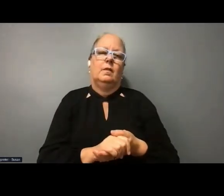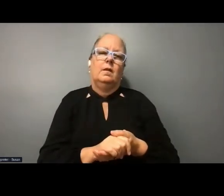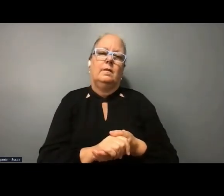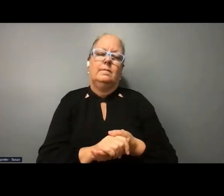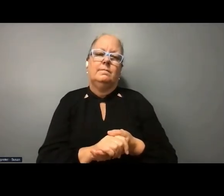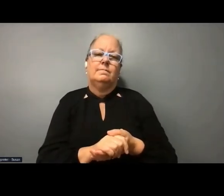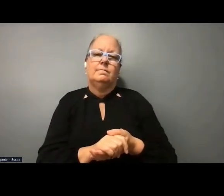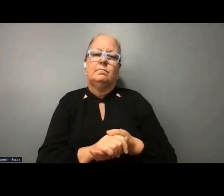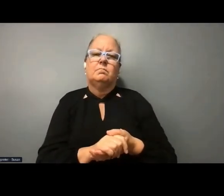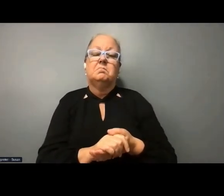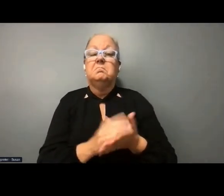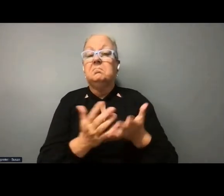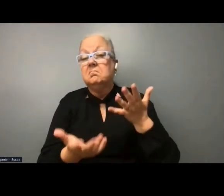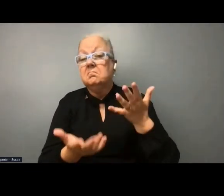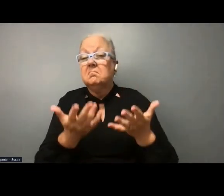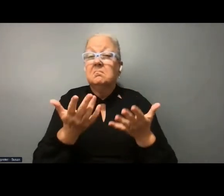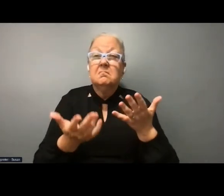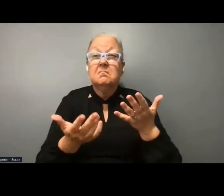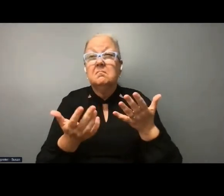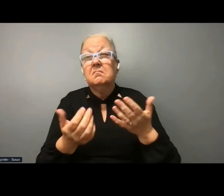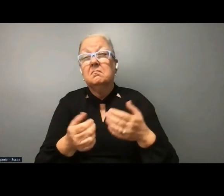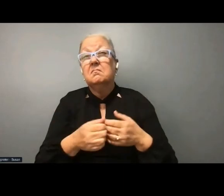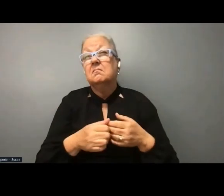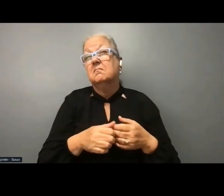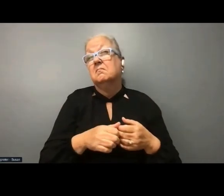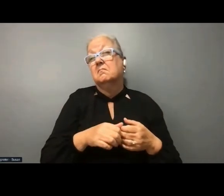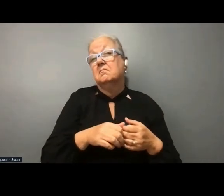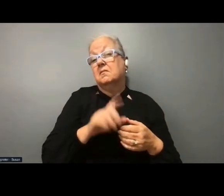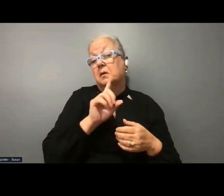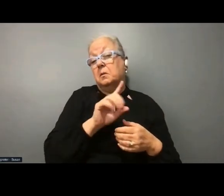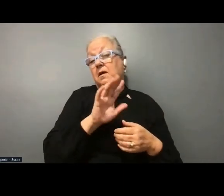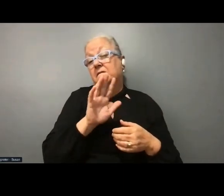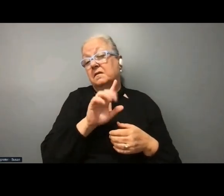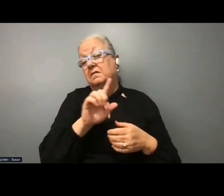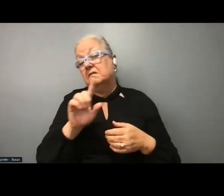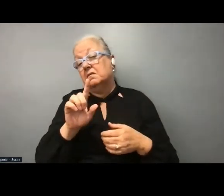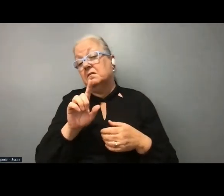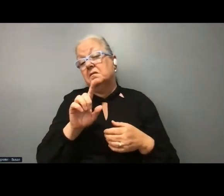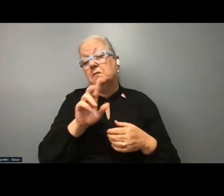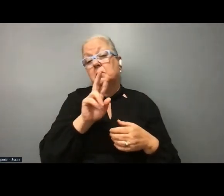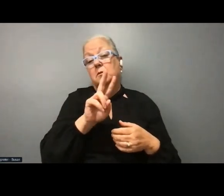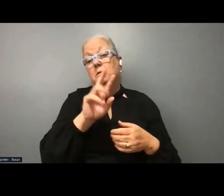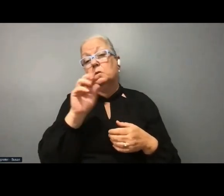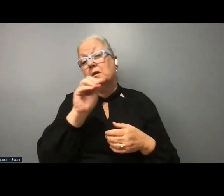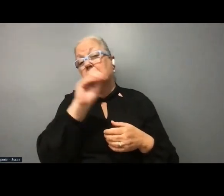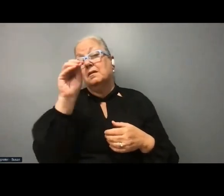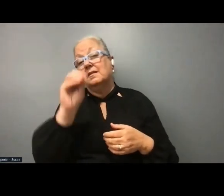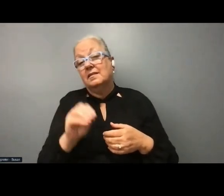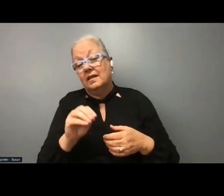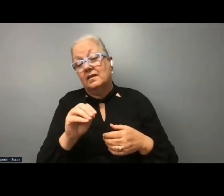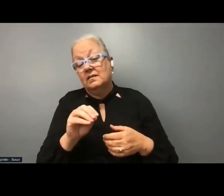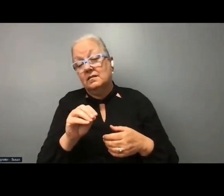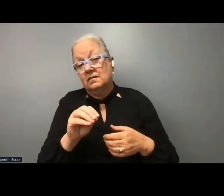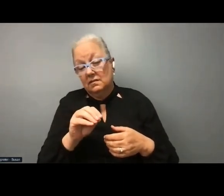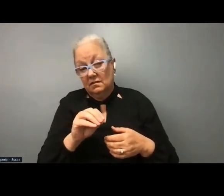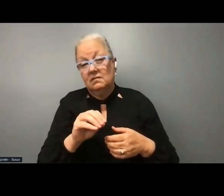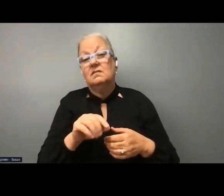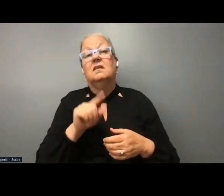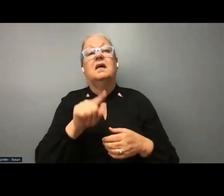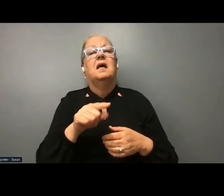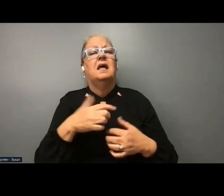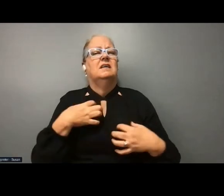maybe 20 or 15% of the feedbacks we receive through the country office,